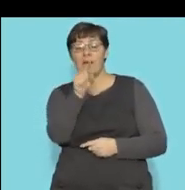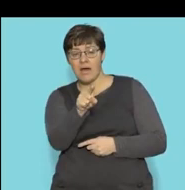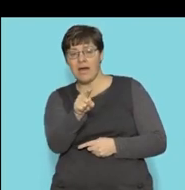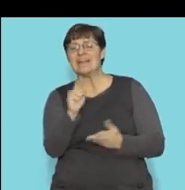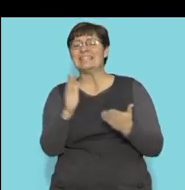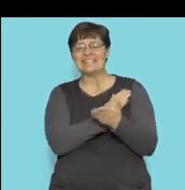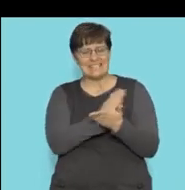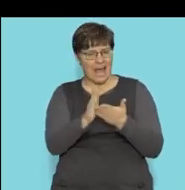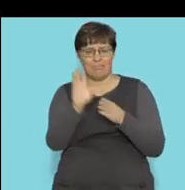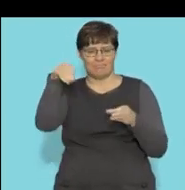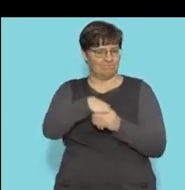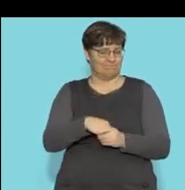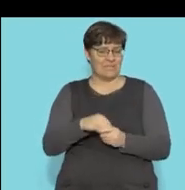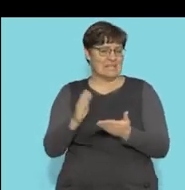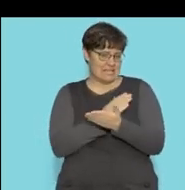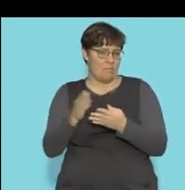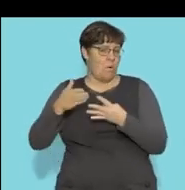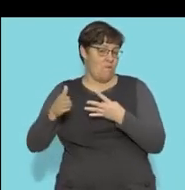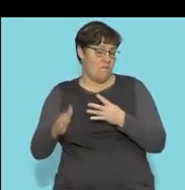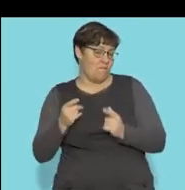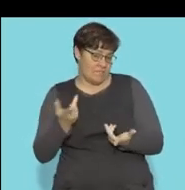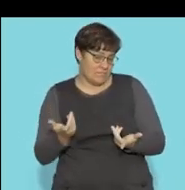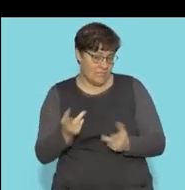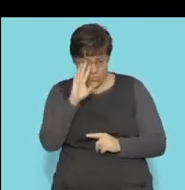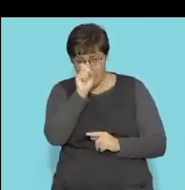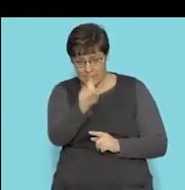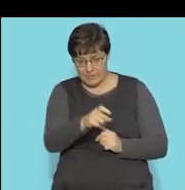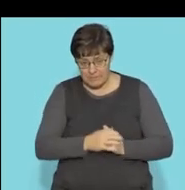are some exceptions to this trend.